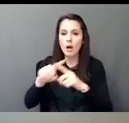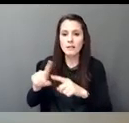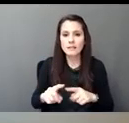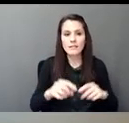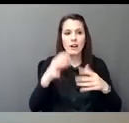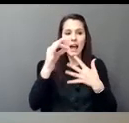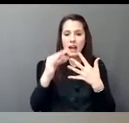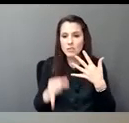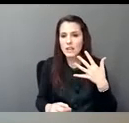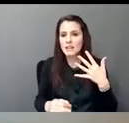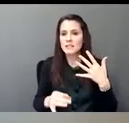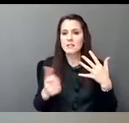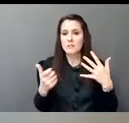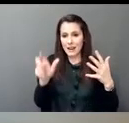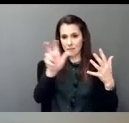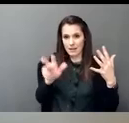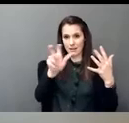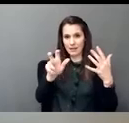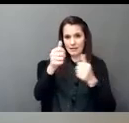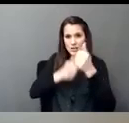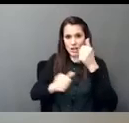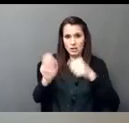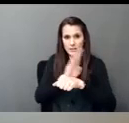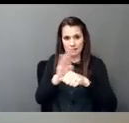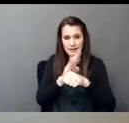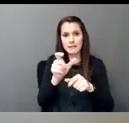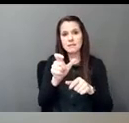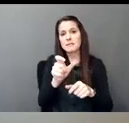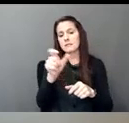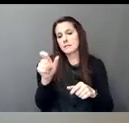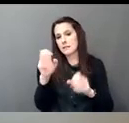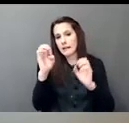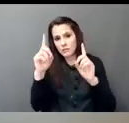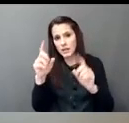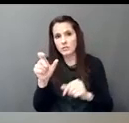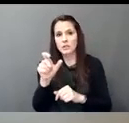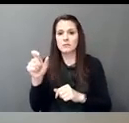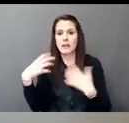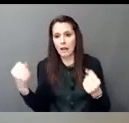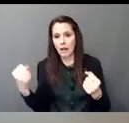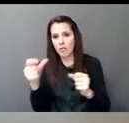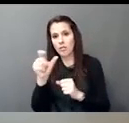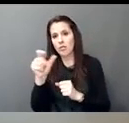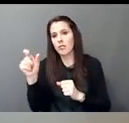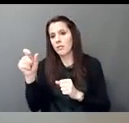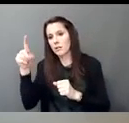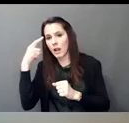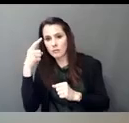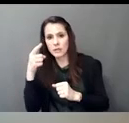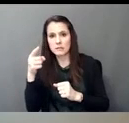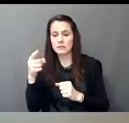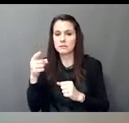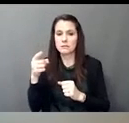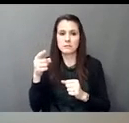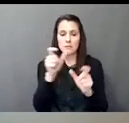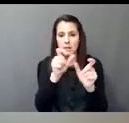cursor is currently under business. I go to education, I go to health, I go to government, and I can go inside of government or navigate to it.